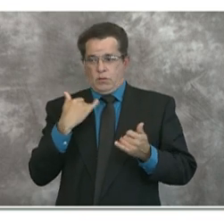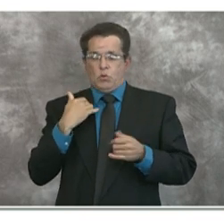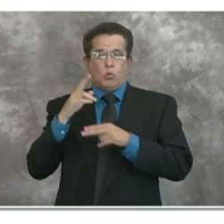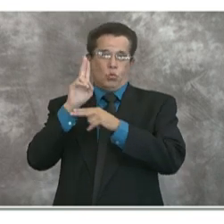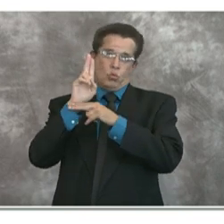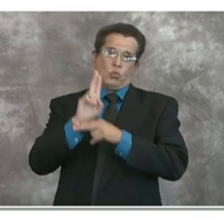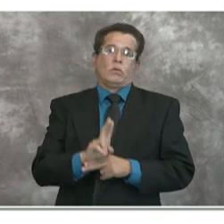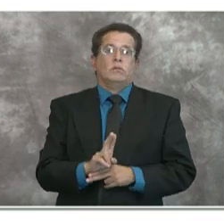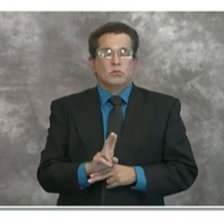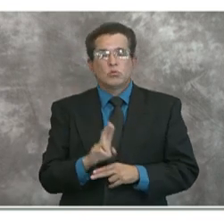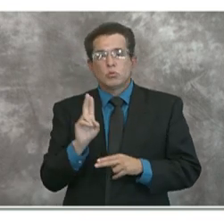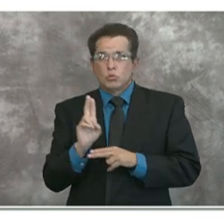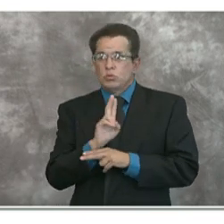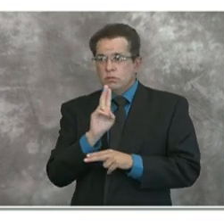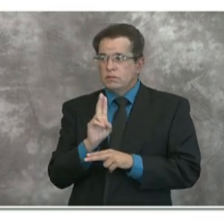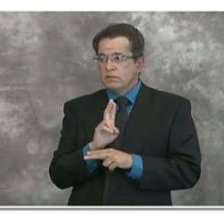something